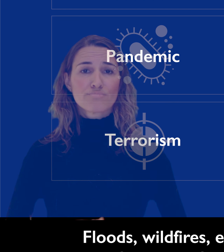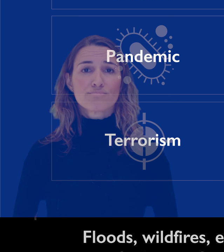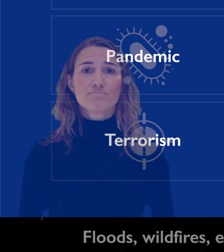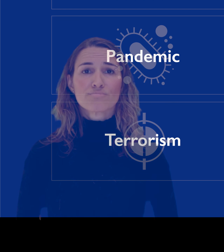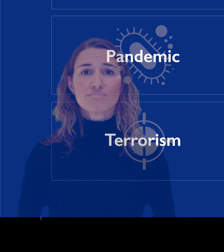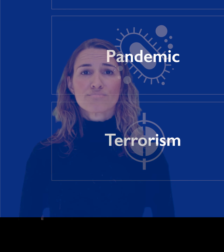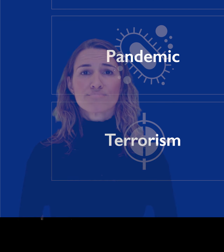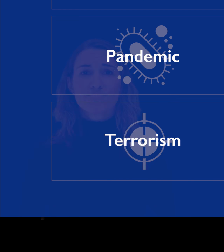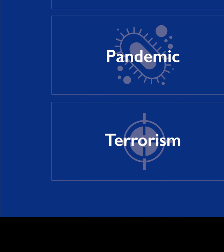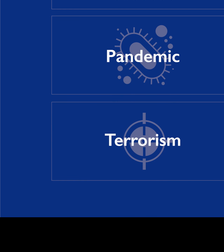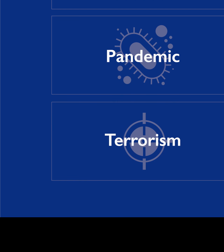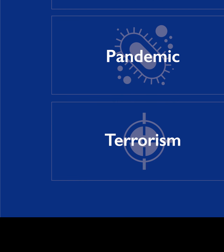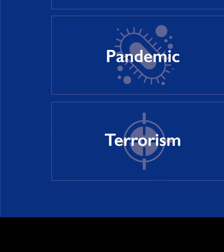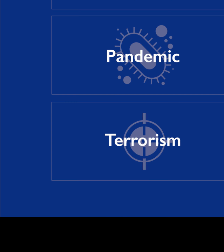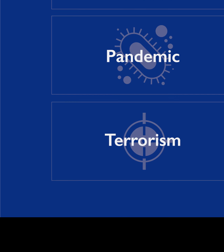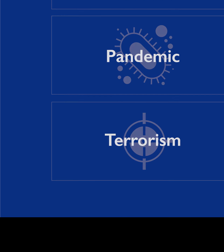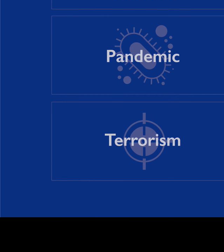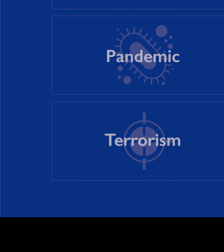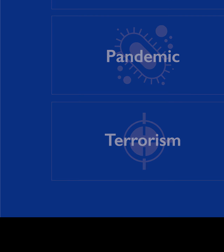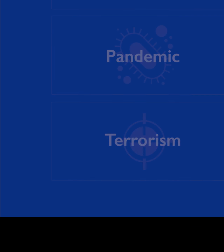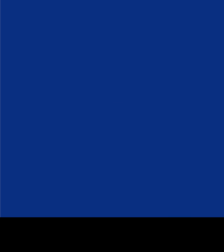tsunami.